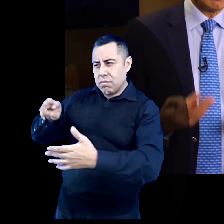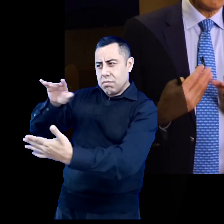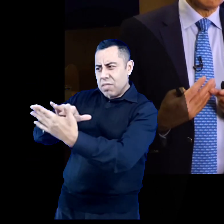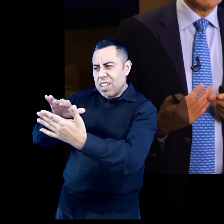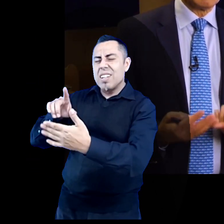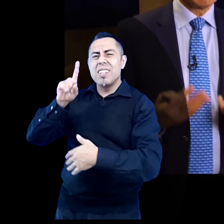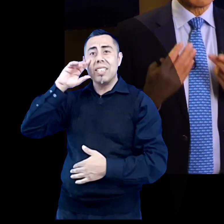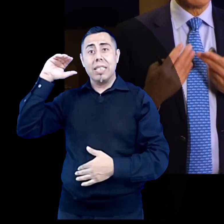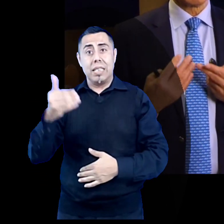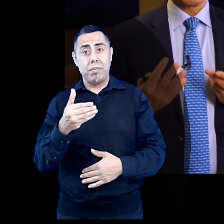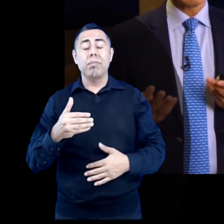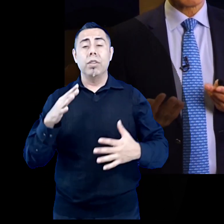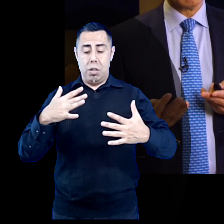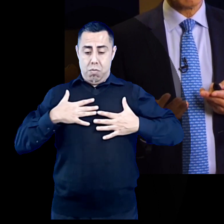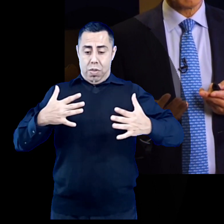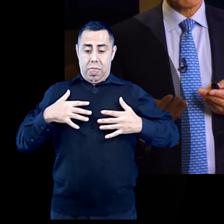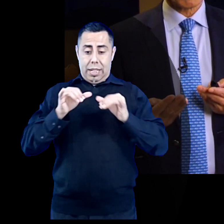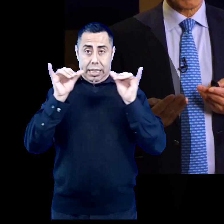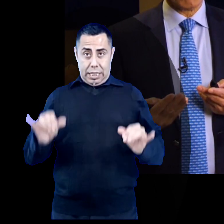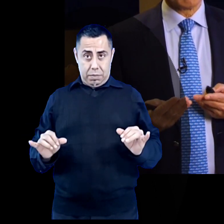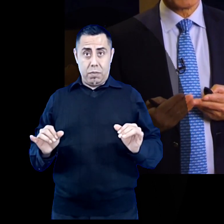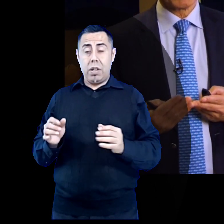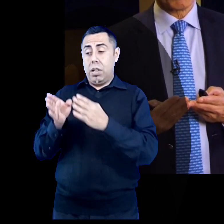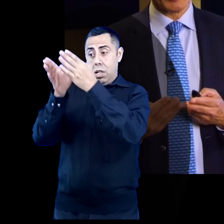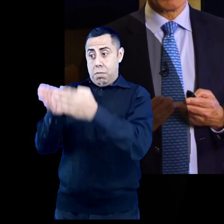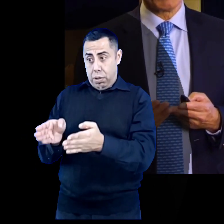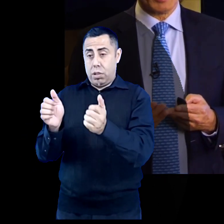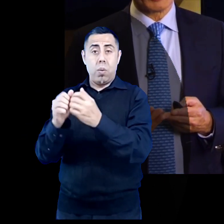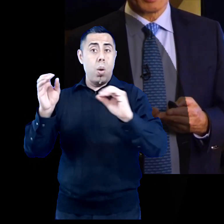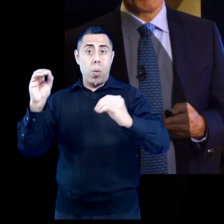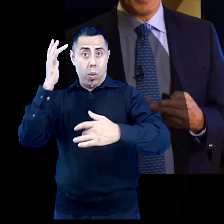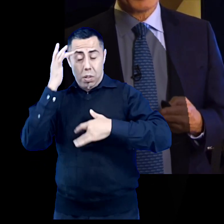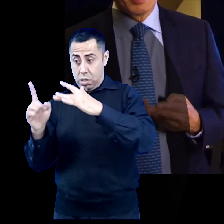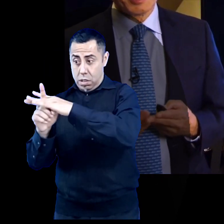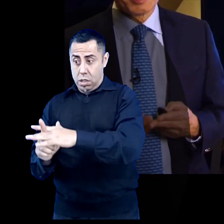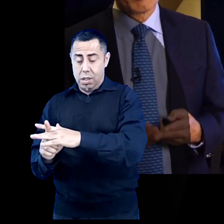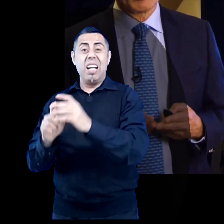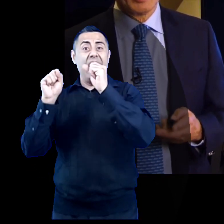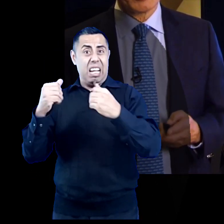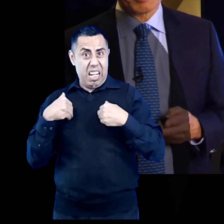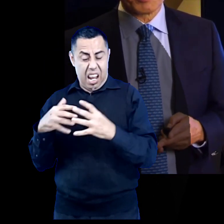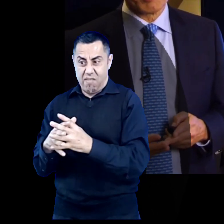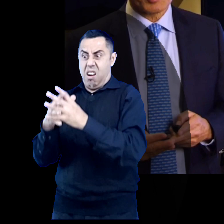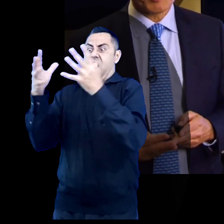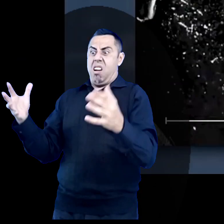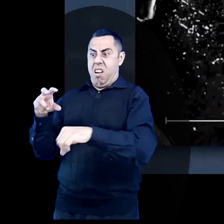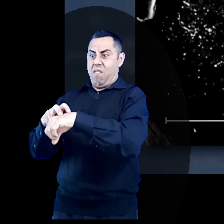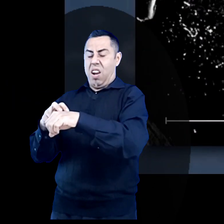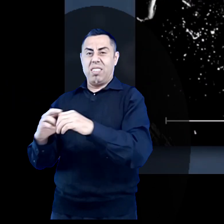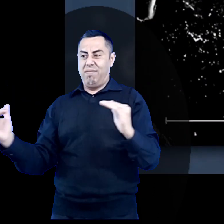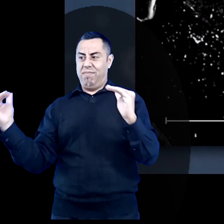the viral load in the respiratory system of patients who are asymptomatic can be as high as if they had